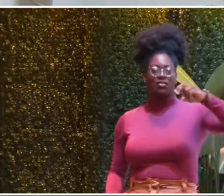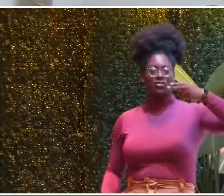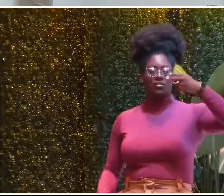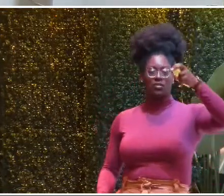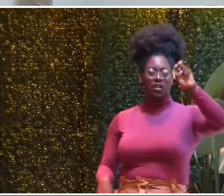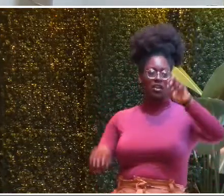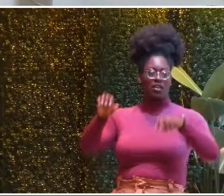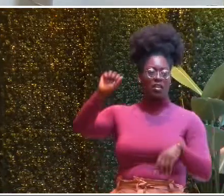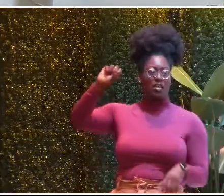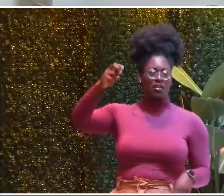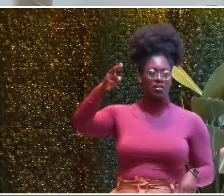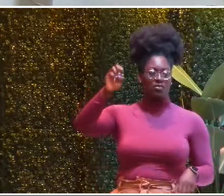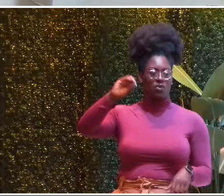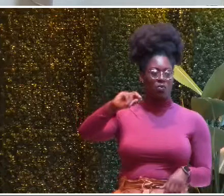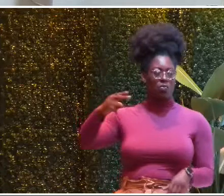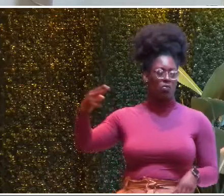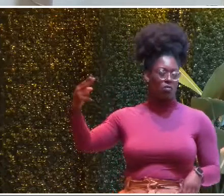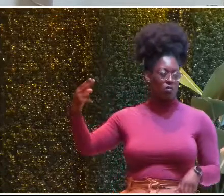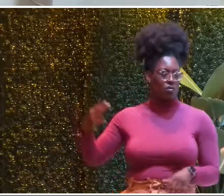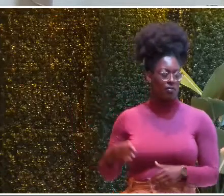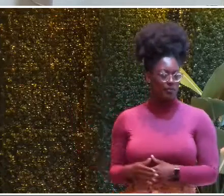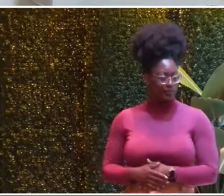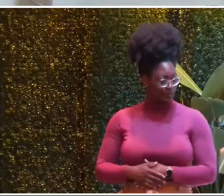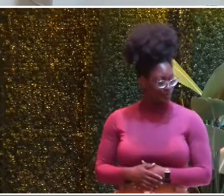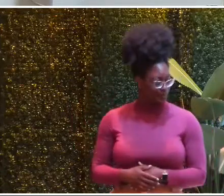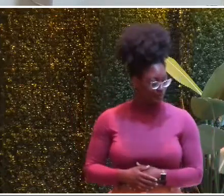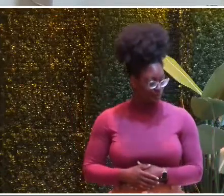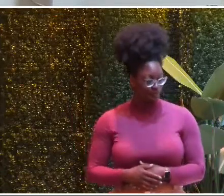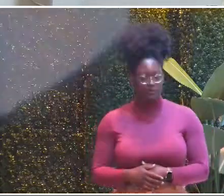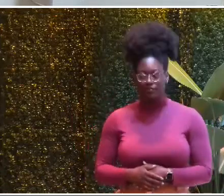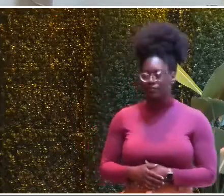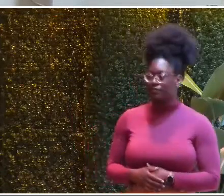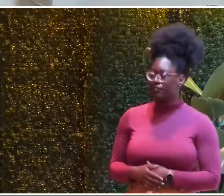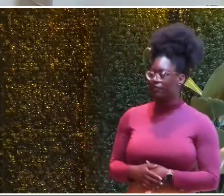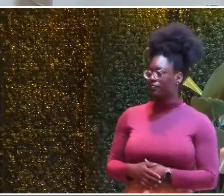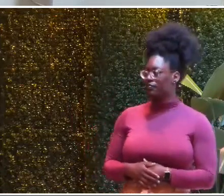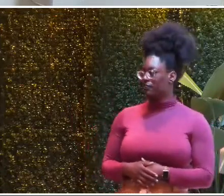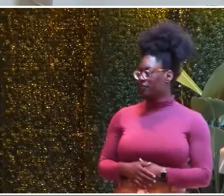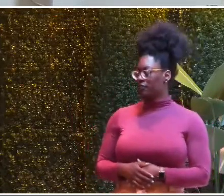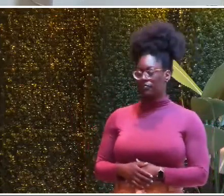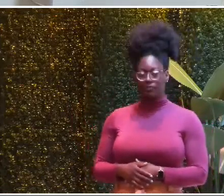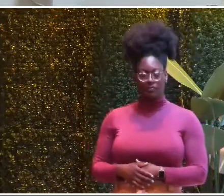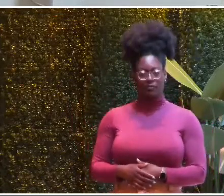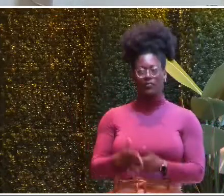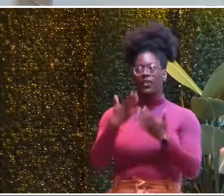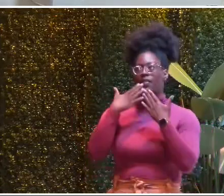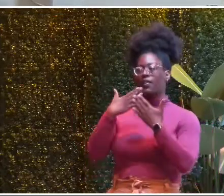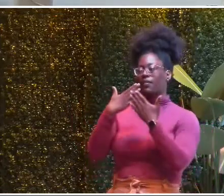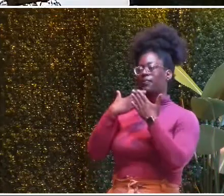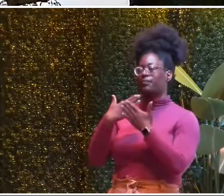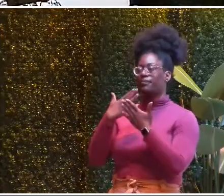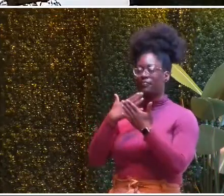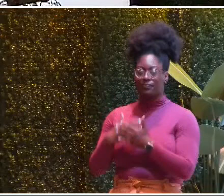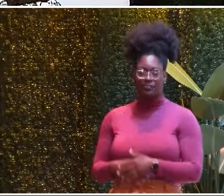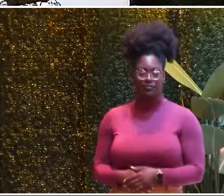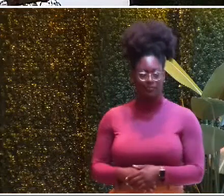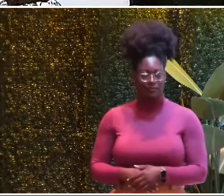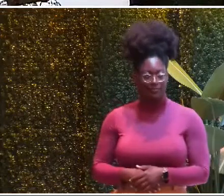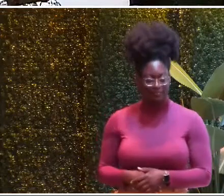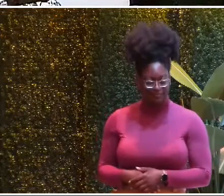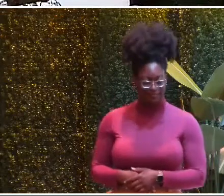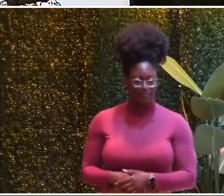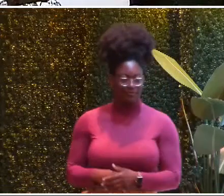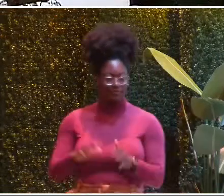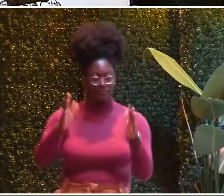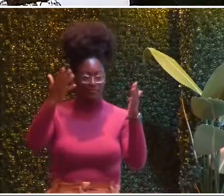Asheo. Income on my outfit. I don't text quick, cause I ain't thirsty. These bitches mad, they wanna